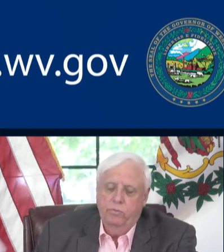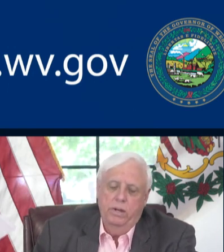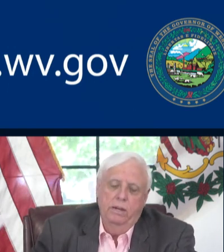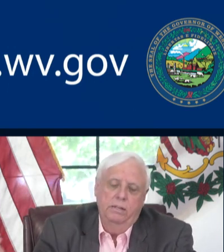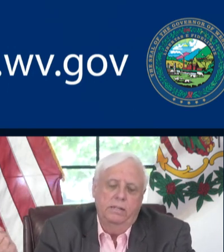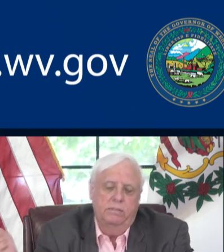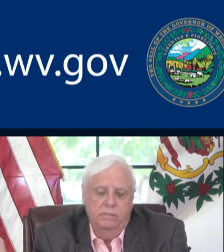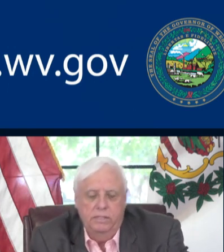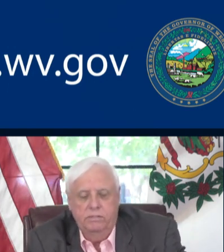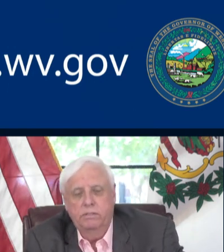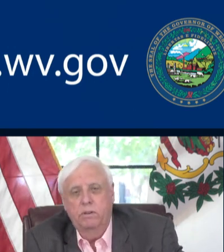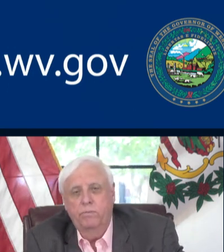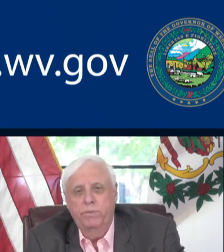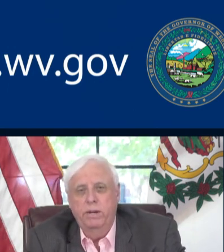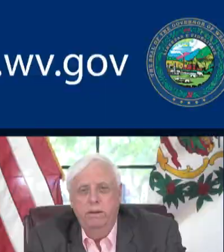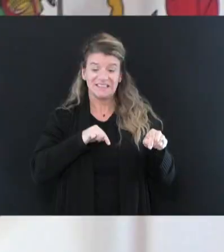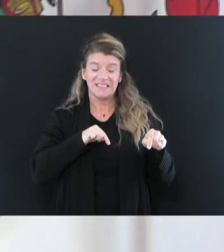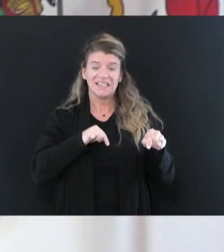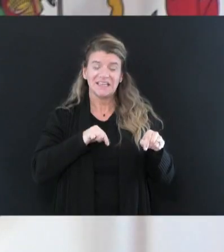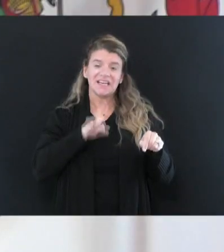This is a